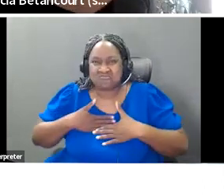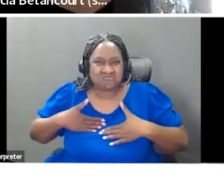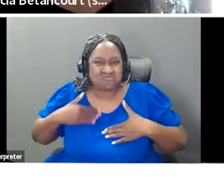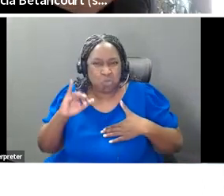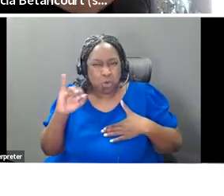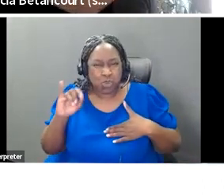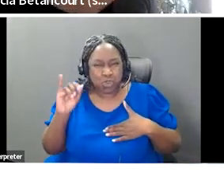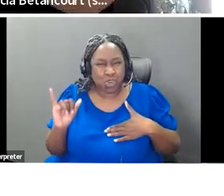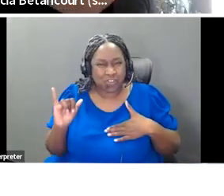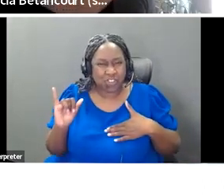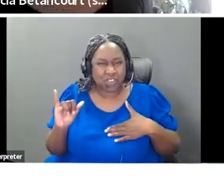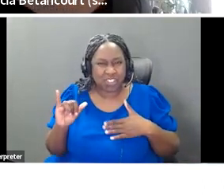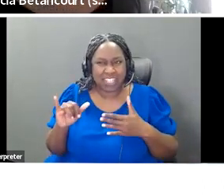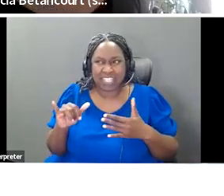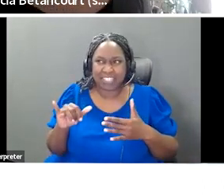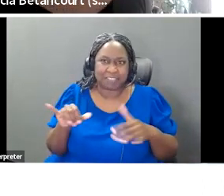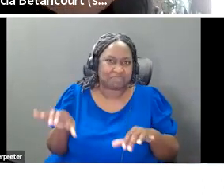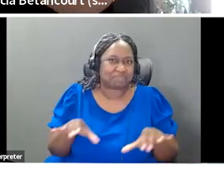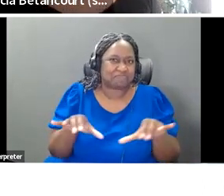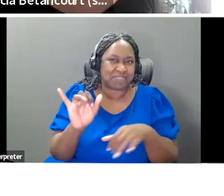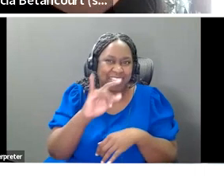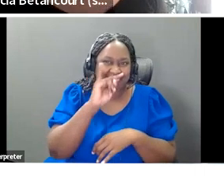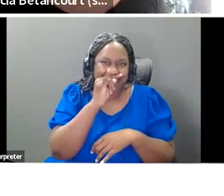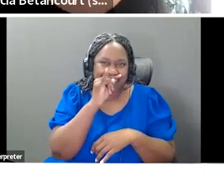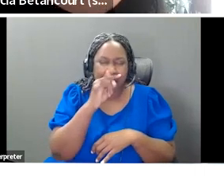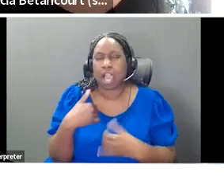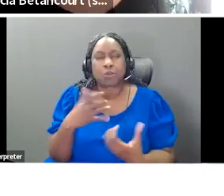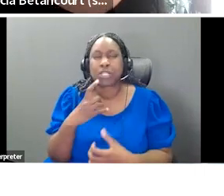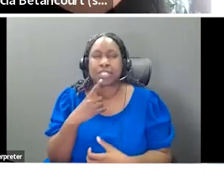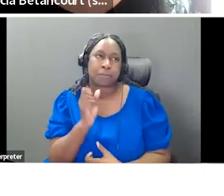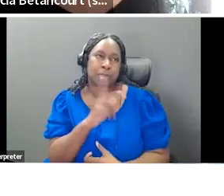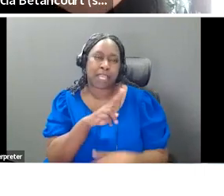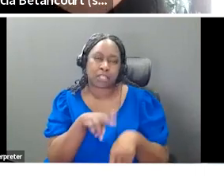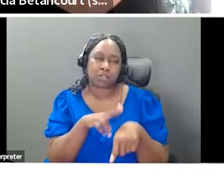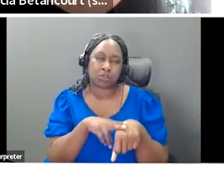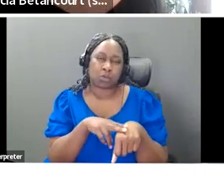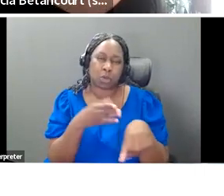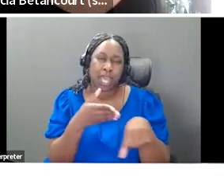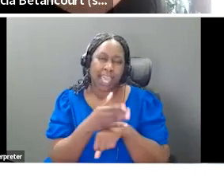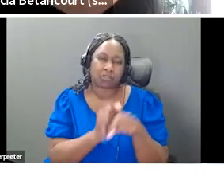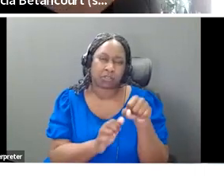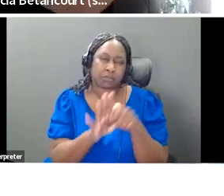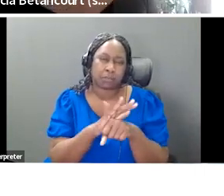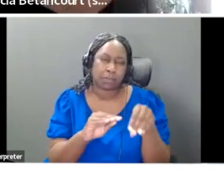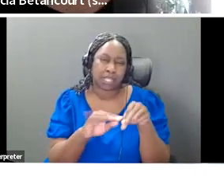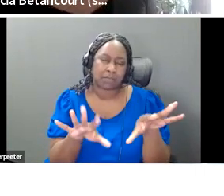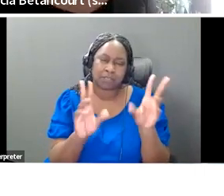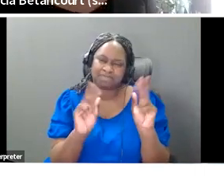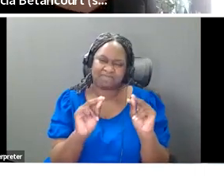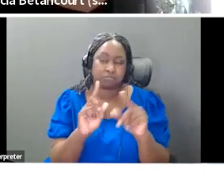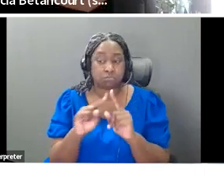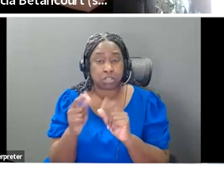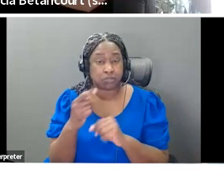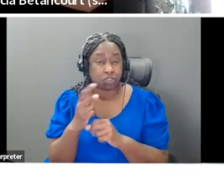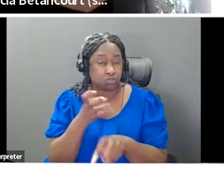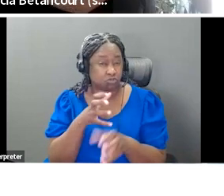kids. I don't want to say back to normal, after the pandemic, but after a few really rough years for kids,